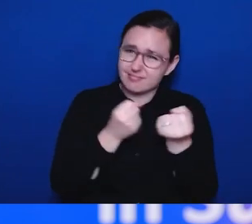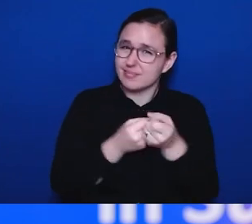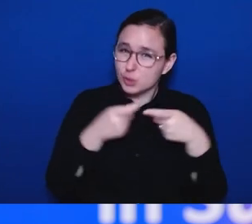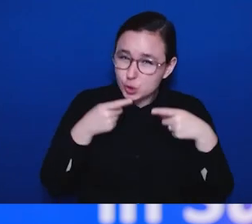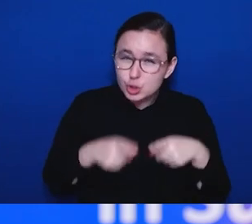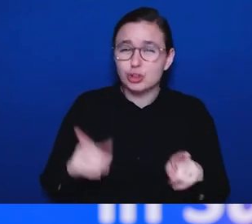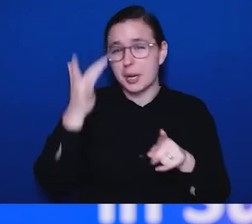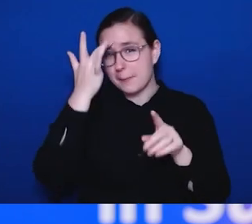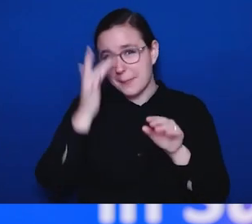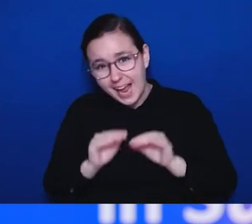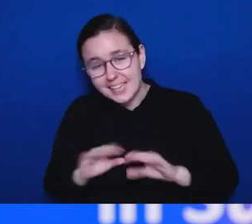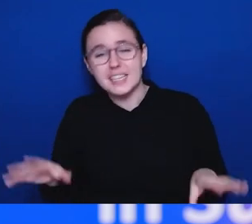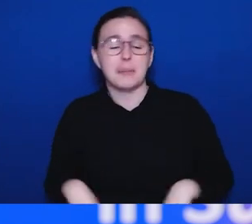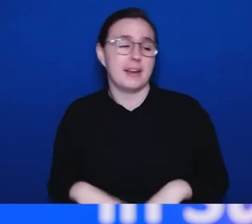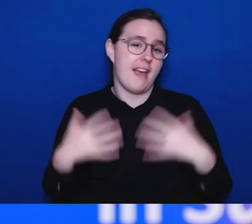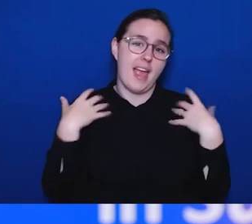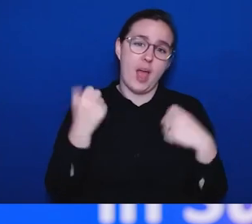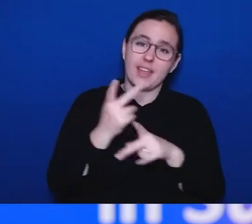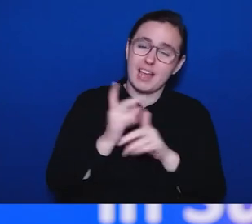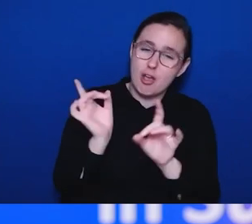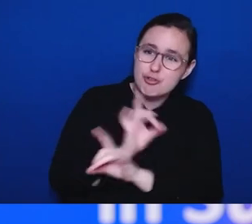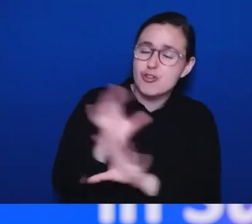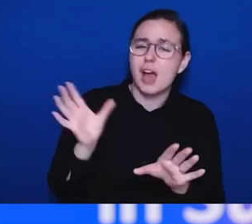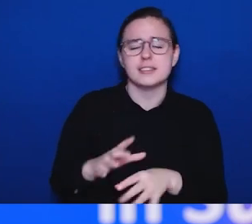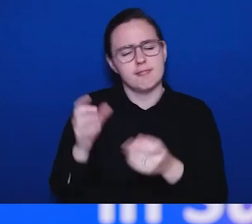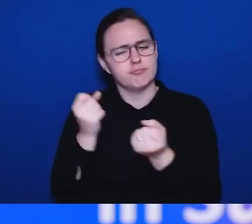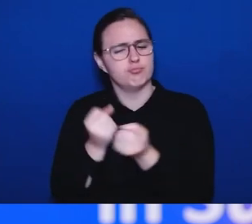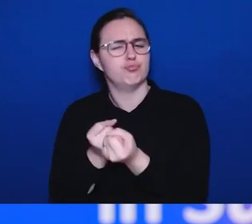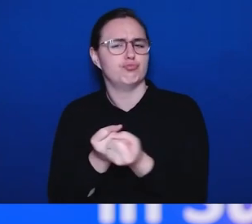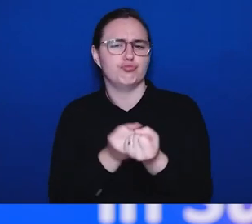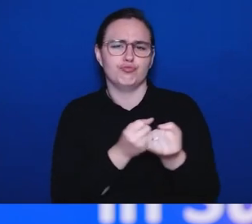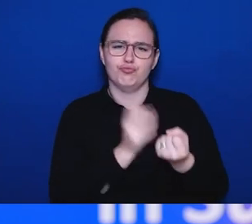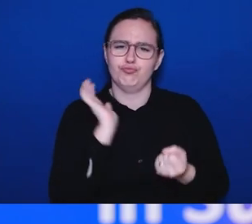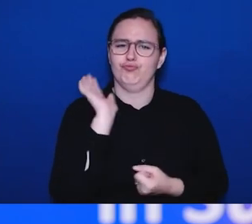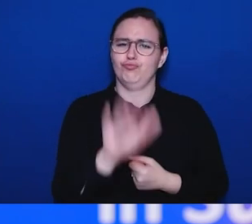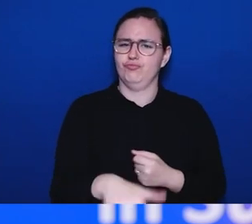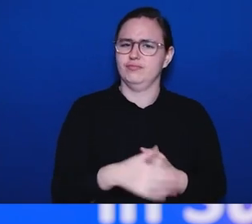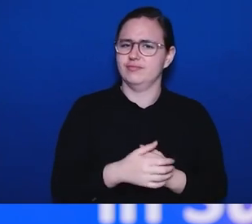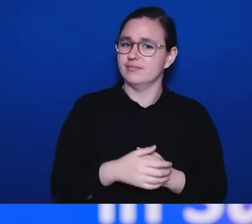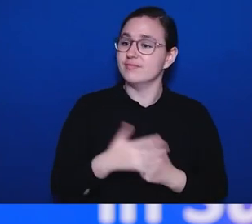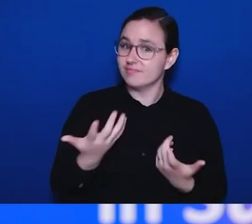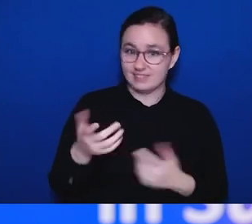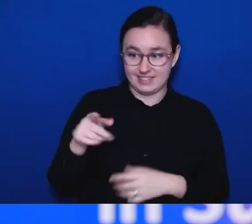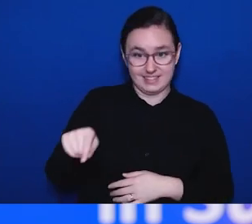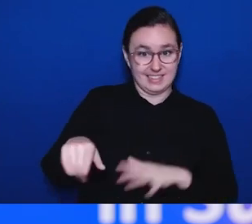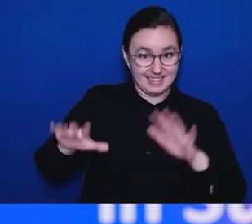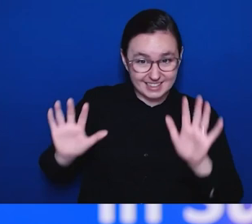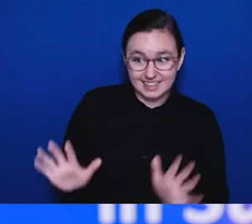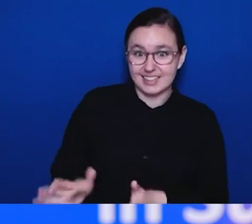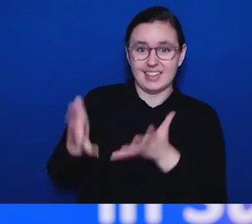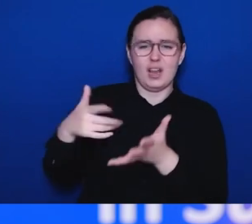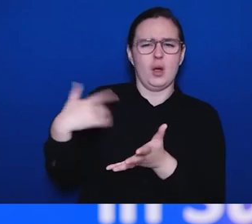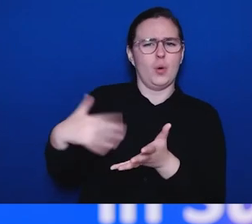things in a time of pandemic and healthcare to support one another, to help one another. We have, at different